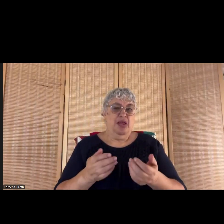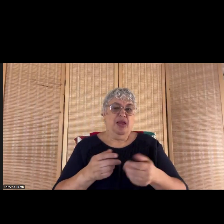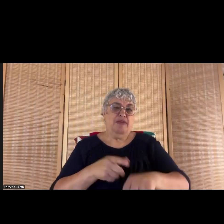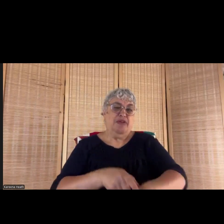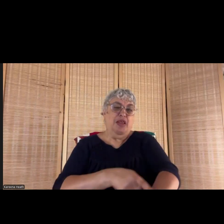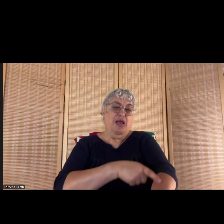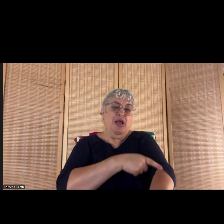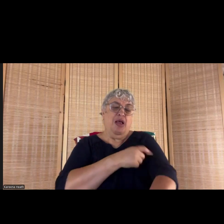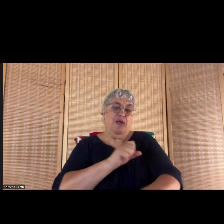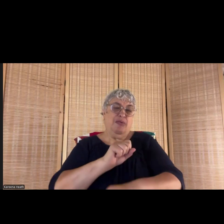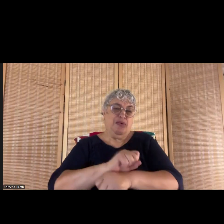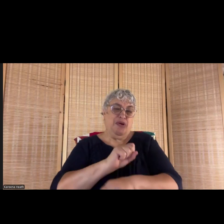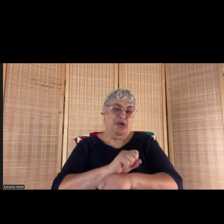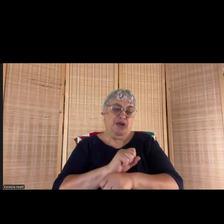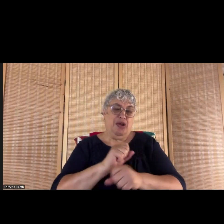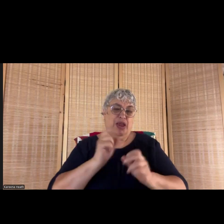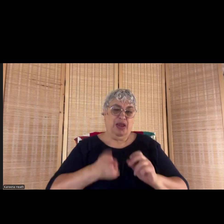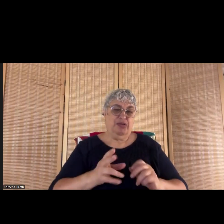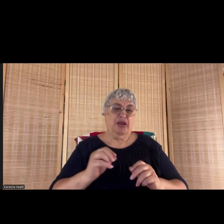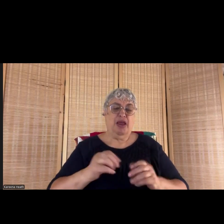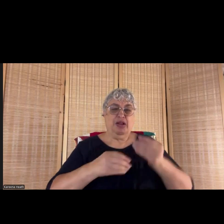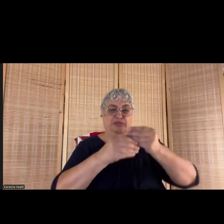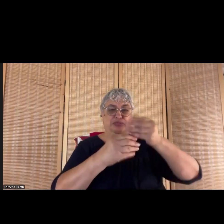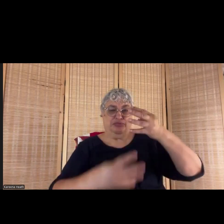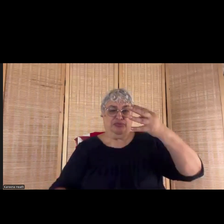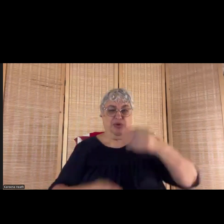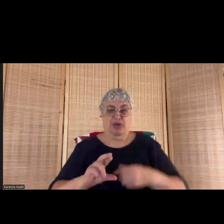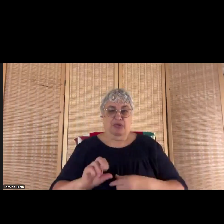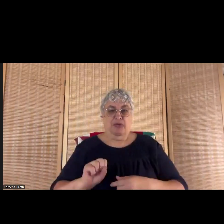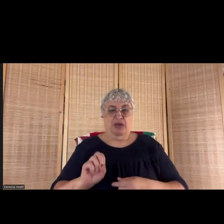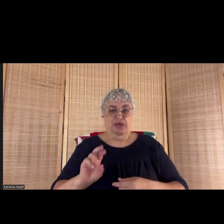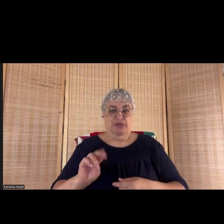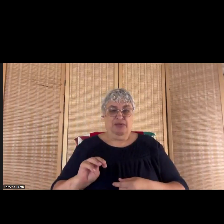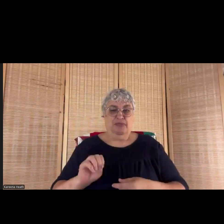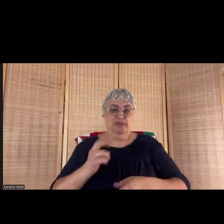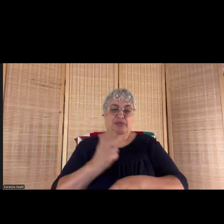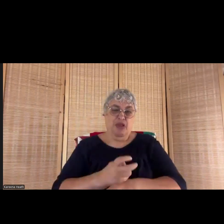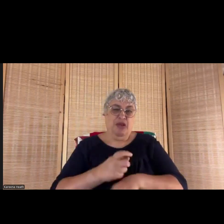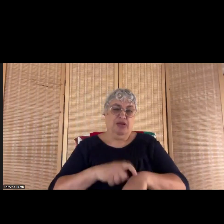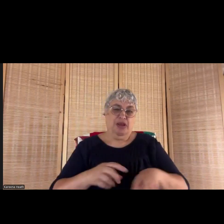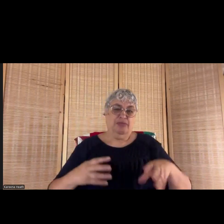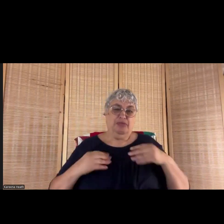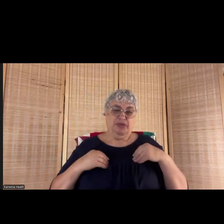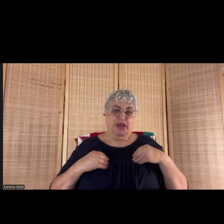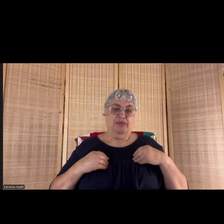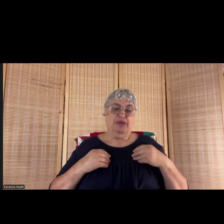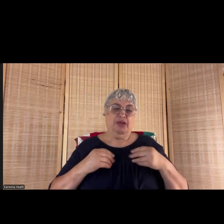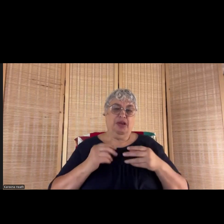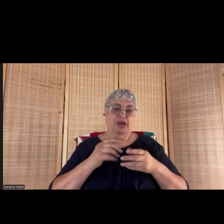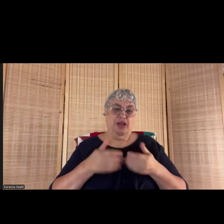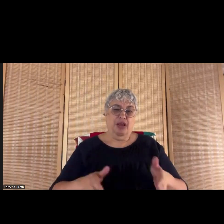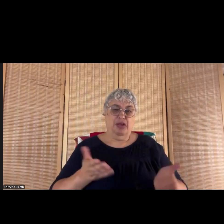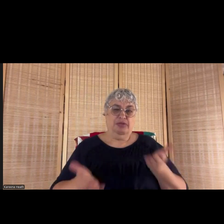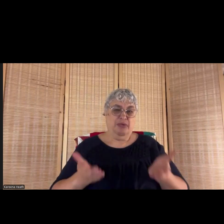histories and lengthy resumes and who are having difficulty adjusting to loss. These may